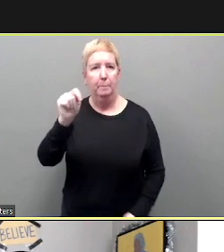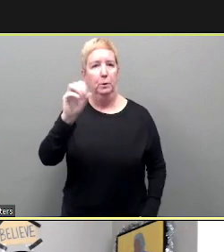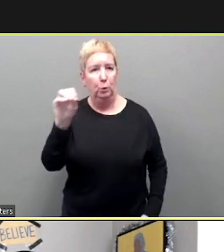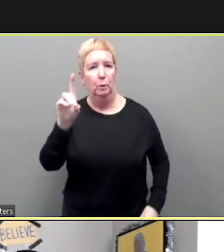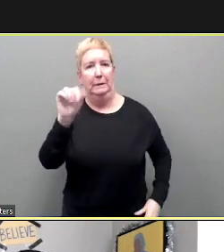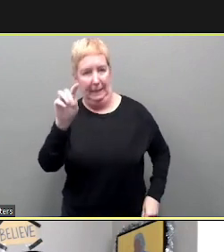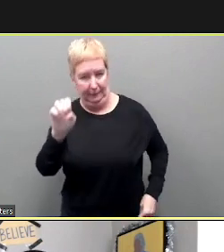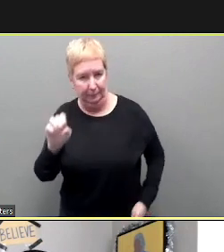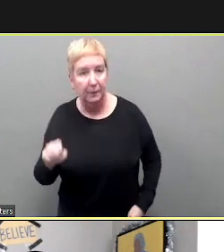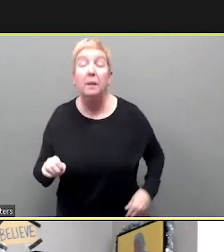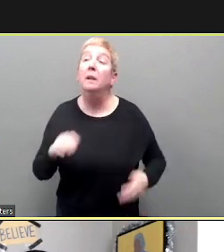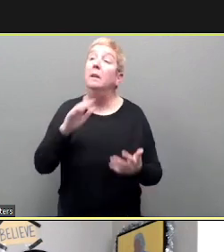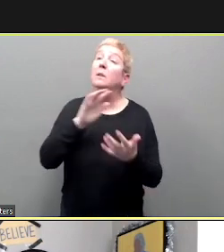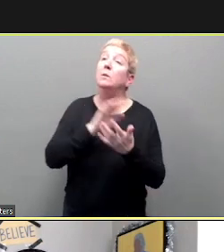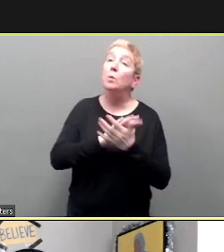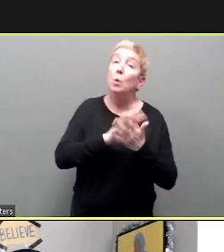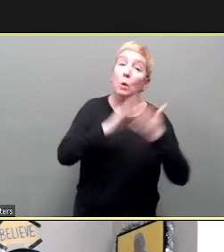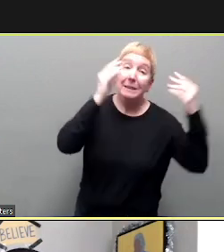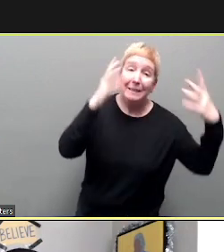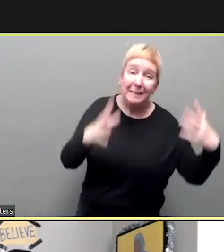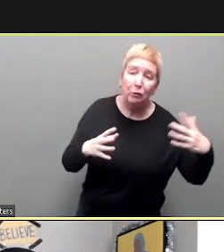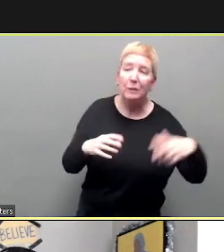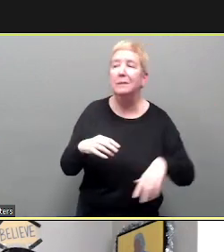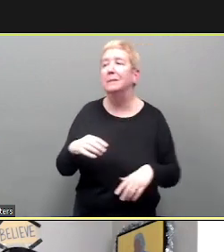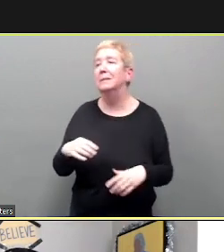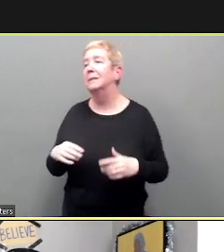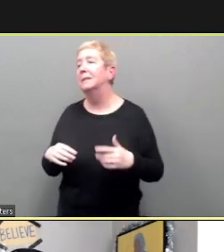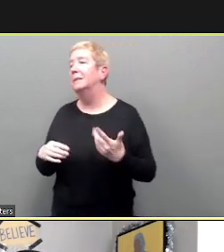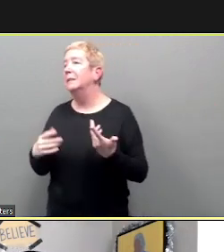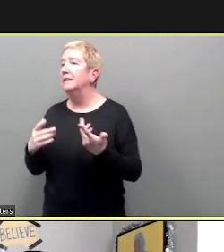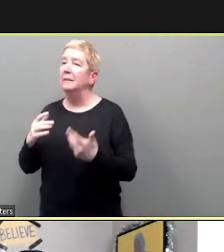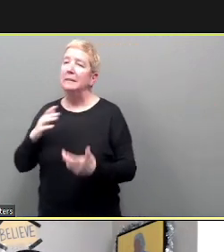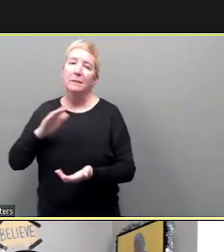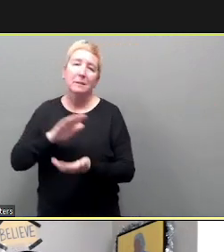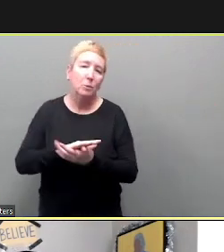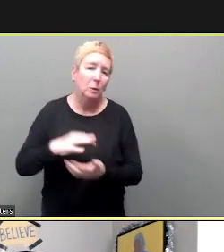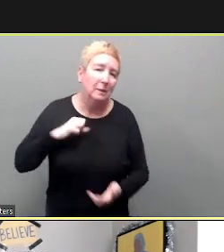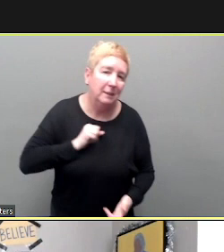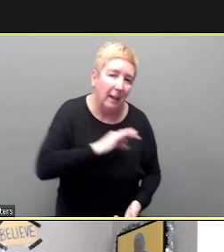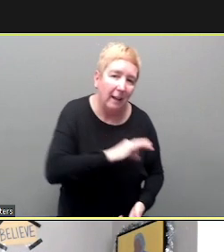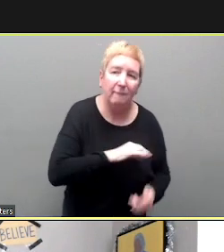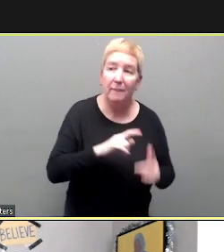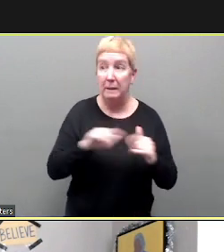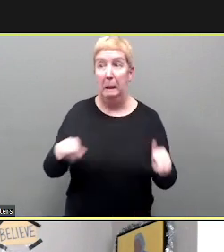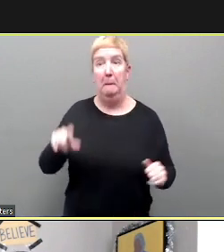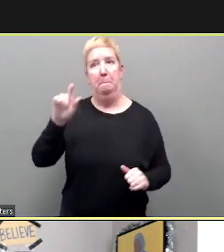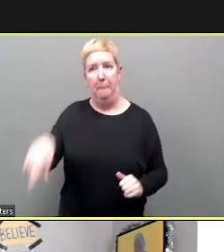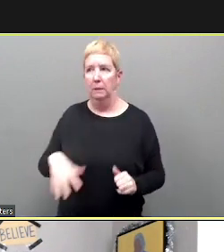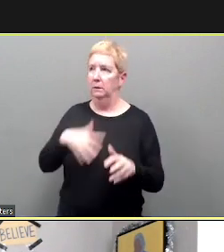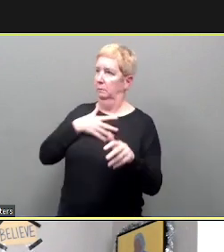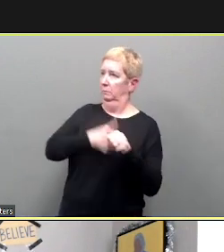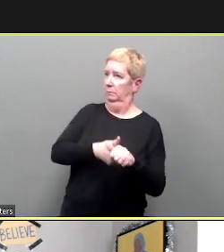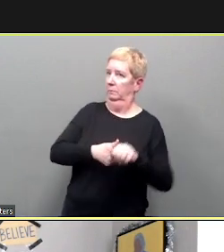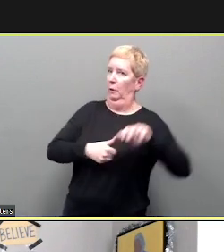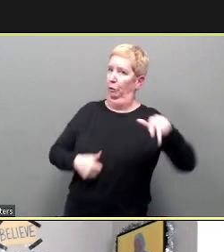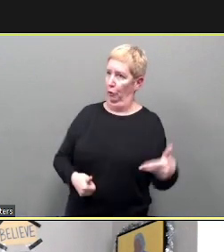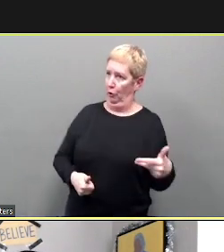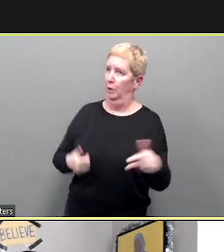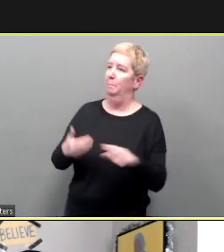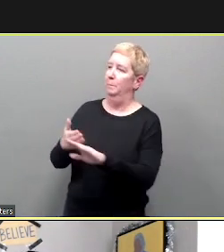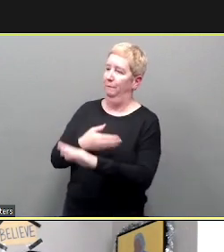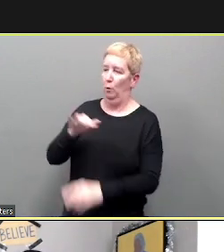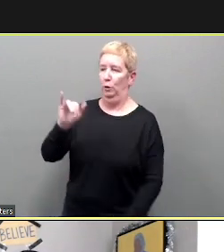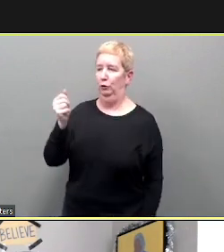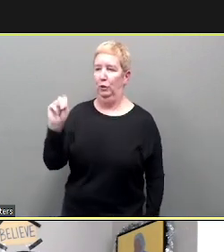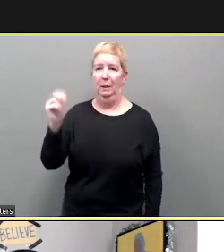will be having to get up to date on their vaccines on the 17th. So just reminding everybody, like, you can